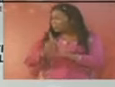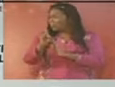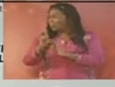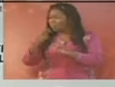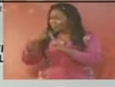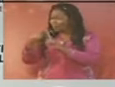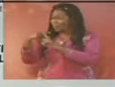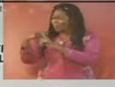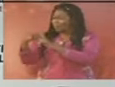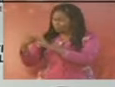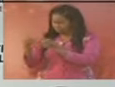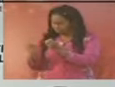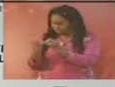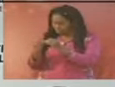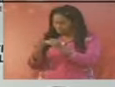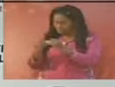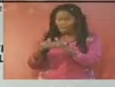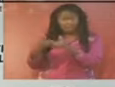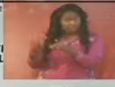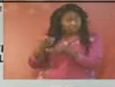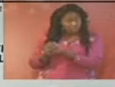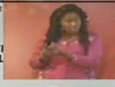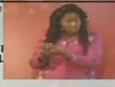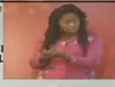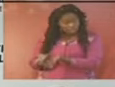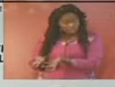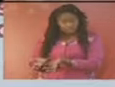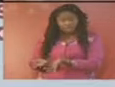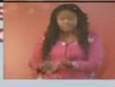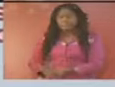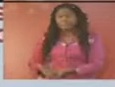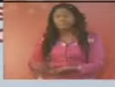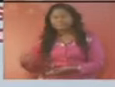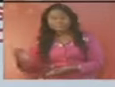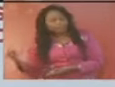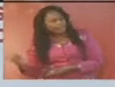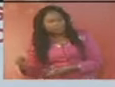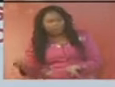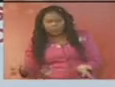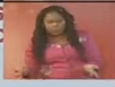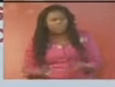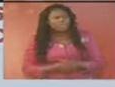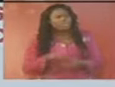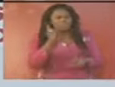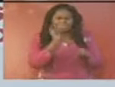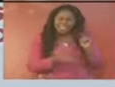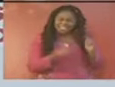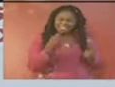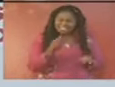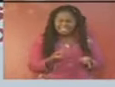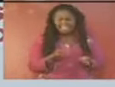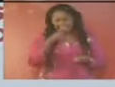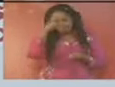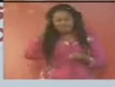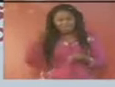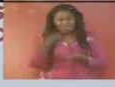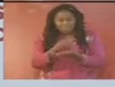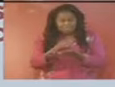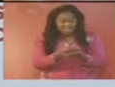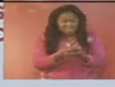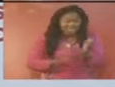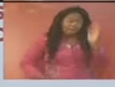There hasn't been any serious uptick in cases that we could say was due to Diwali. Mm-hmm. So the Hindu